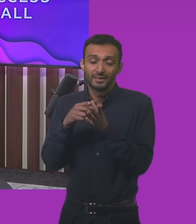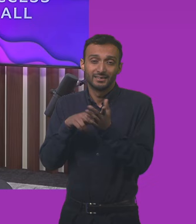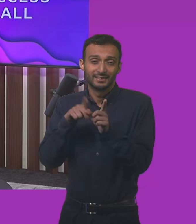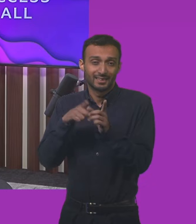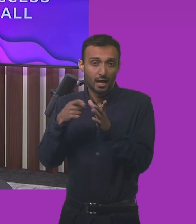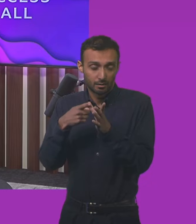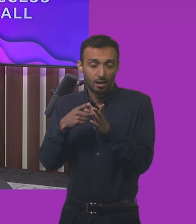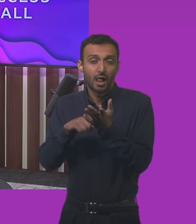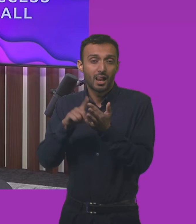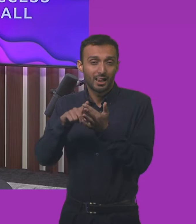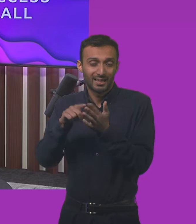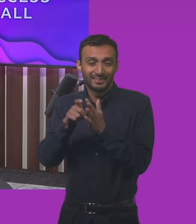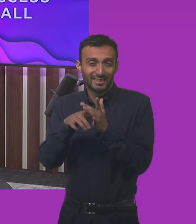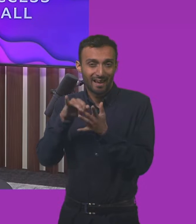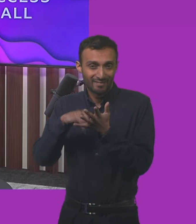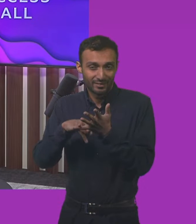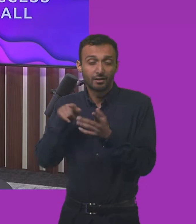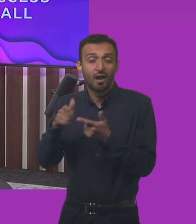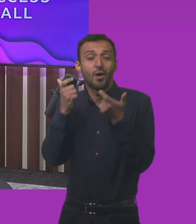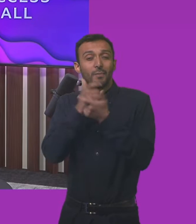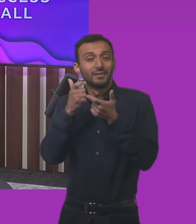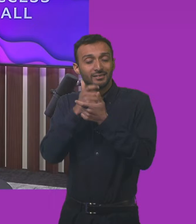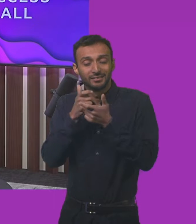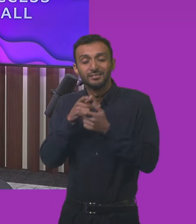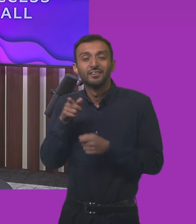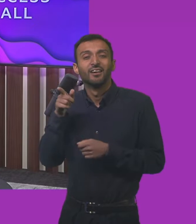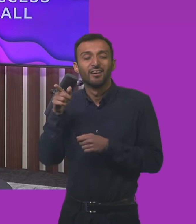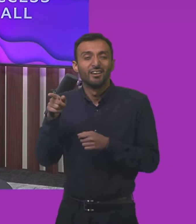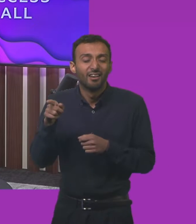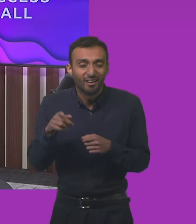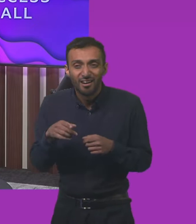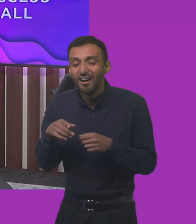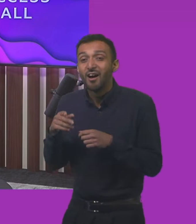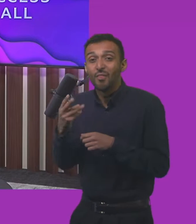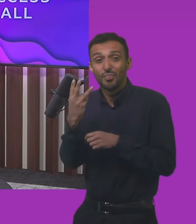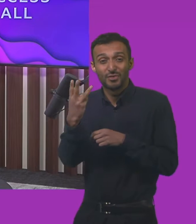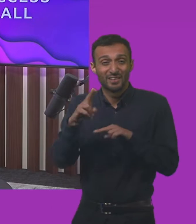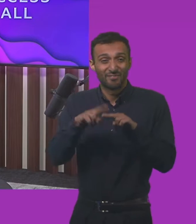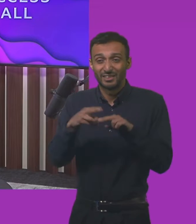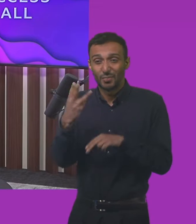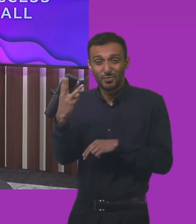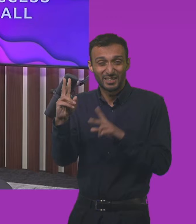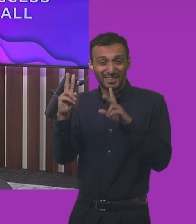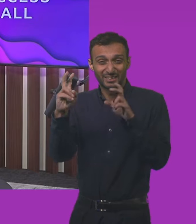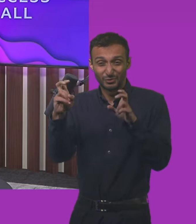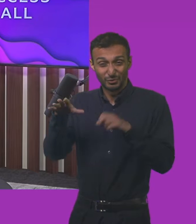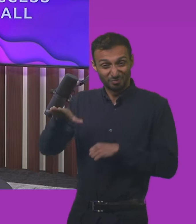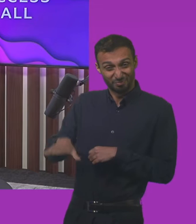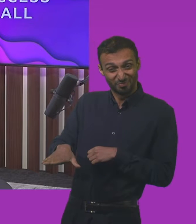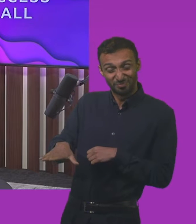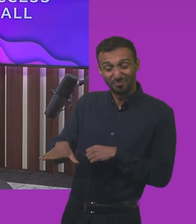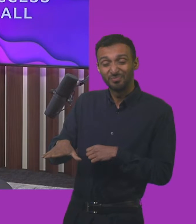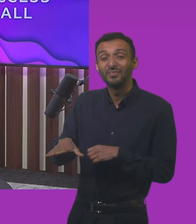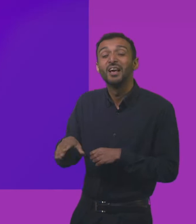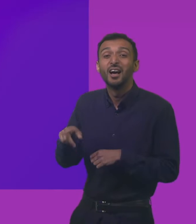she calls herself the Ferrari of comedy because at 3 feet 3 inches tall, she's pretty low to the ground, and she says she's kind